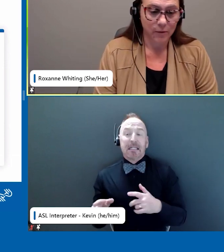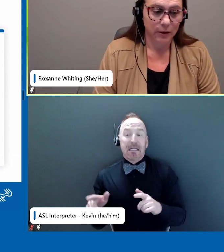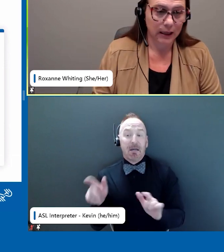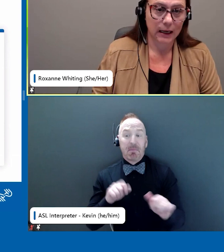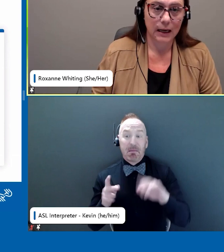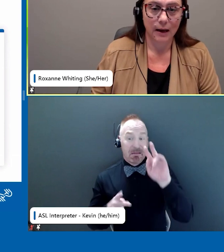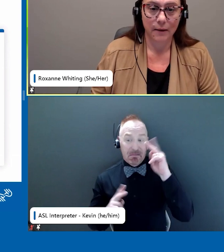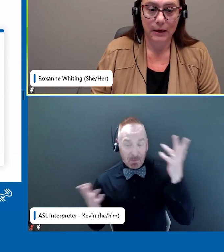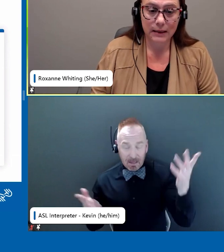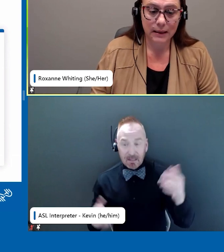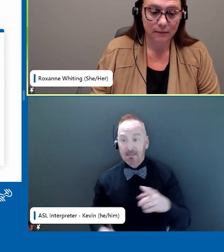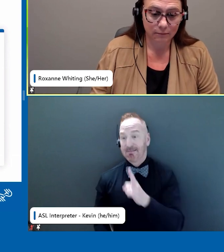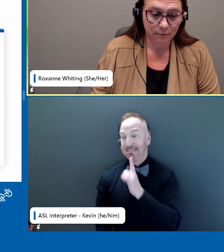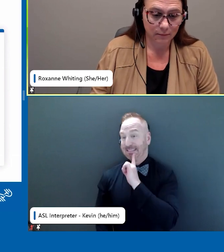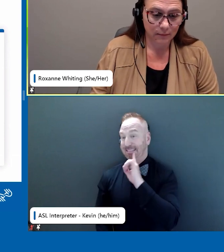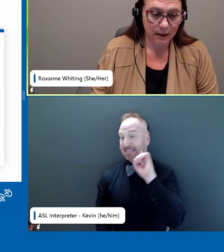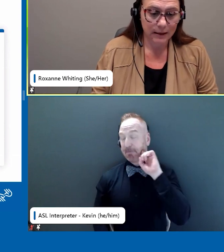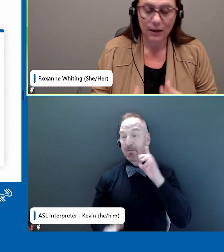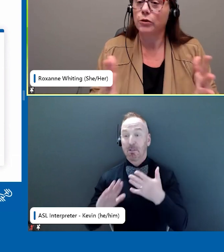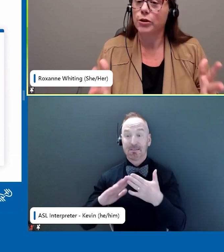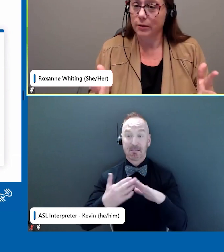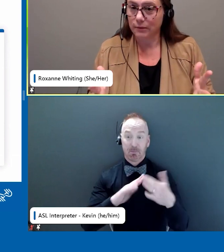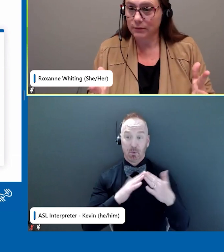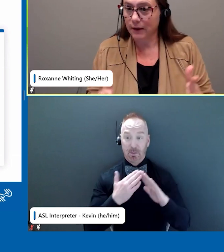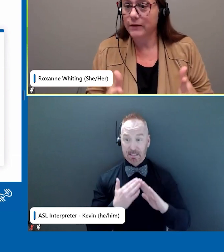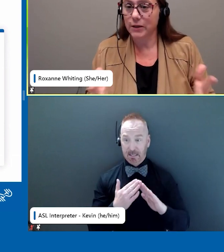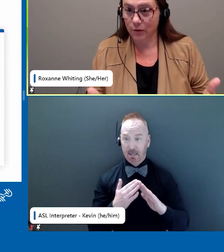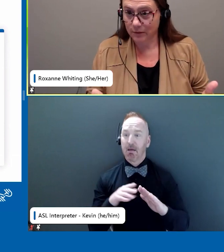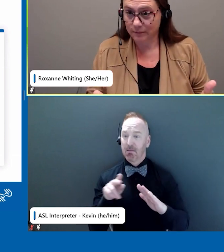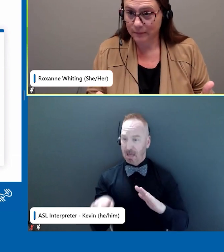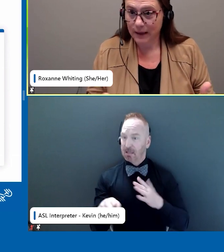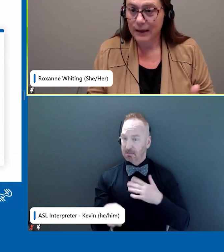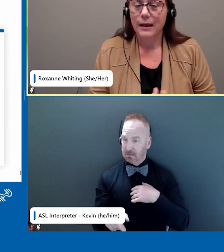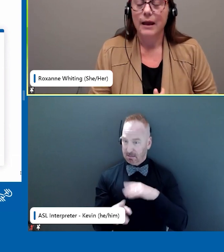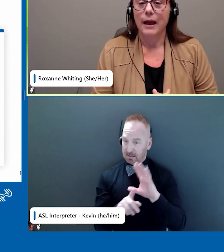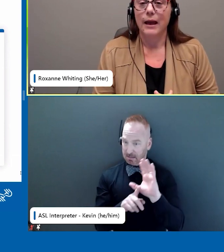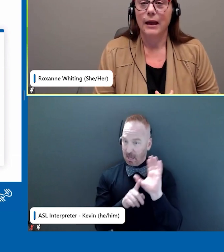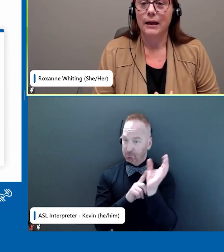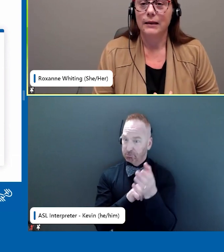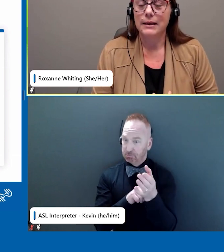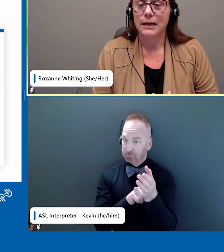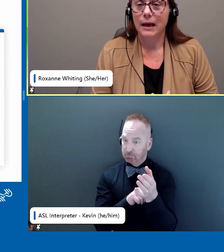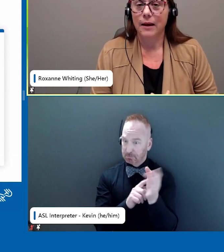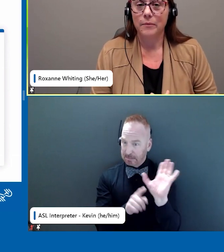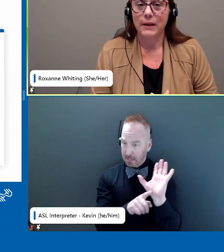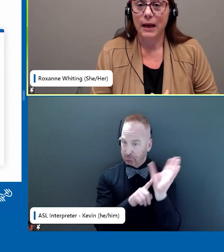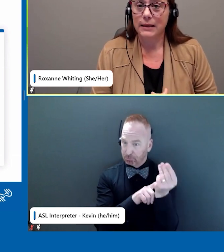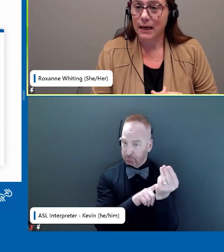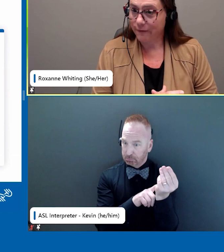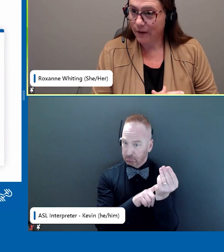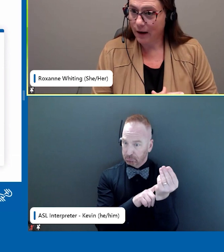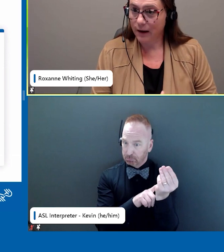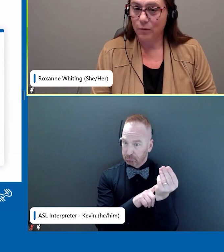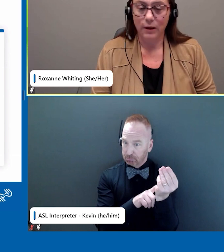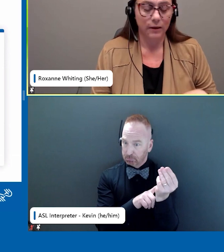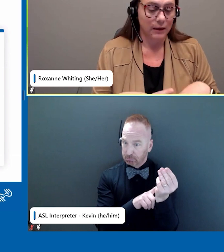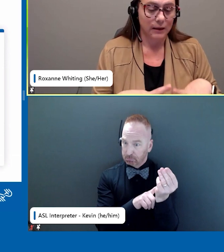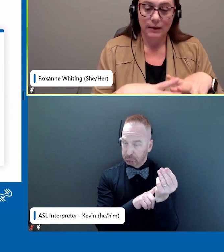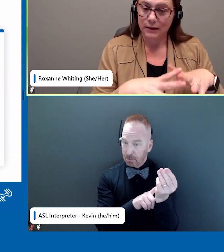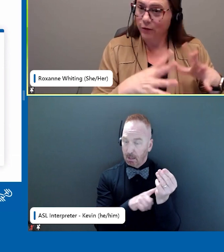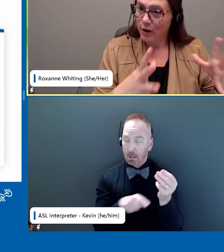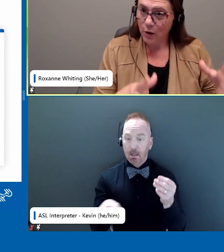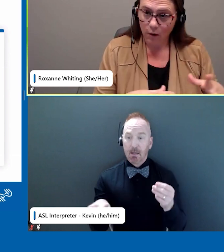deaf community is a culture of its own, and they identify